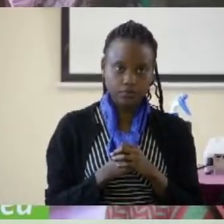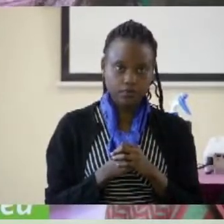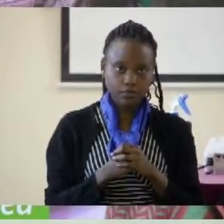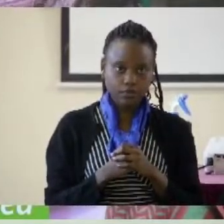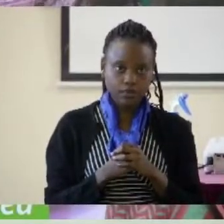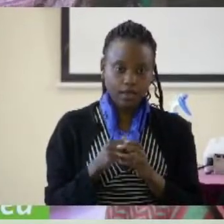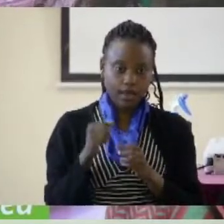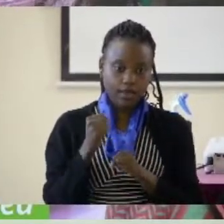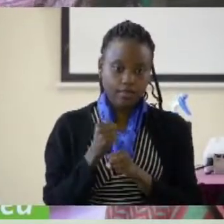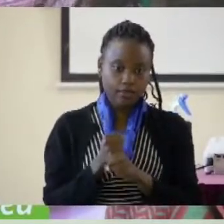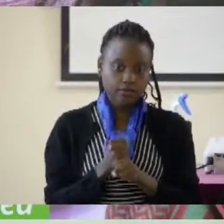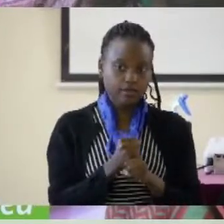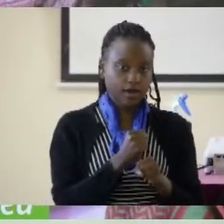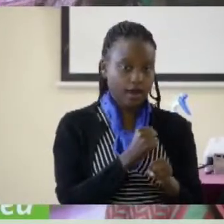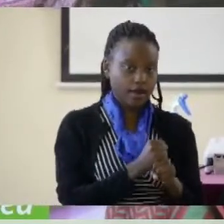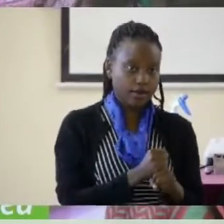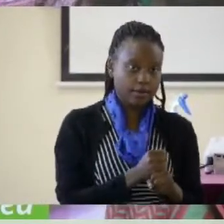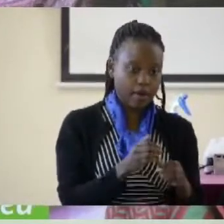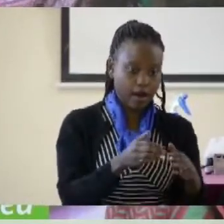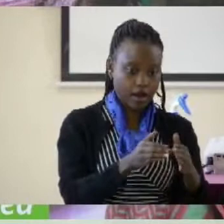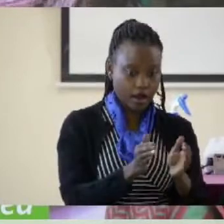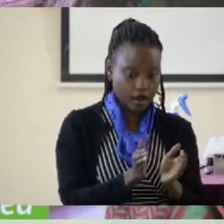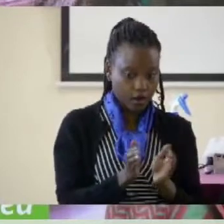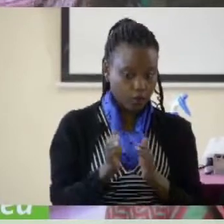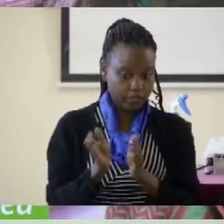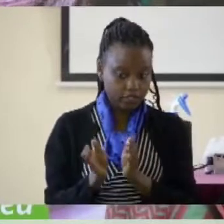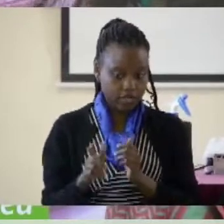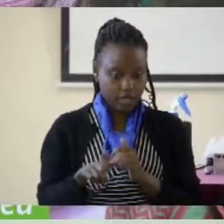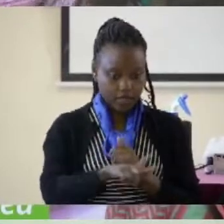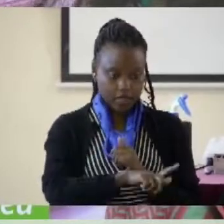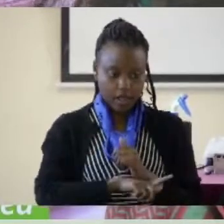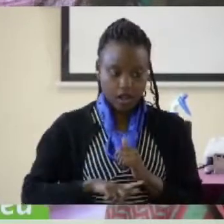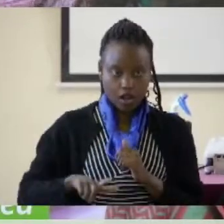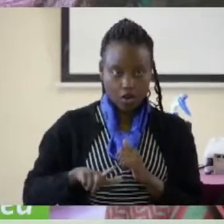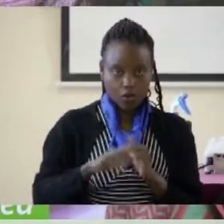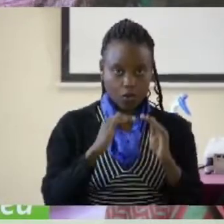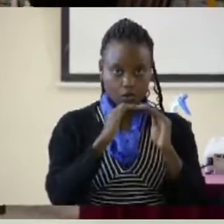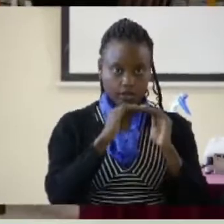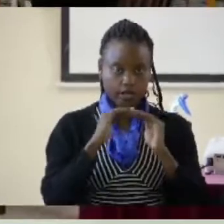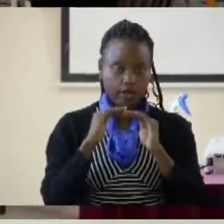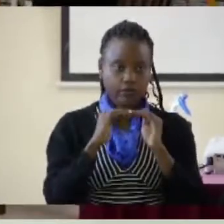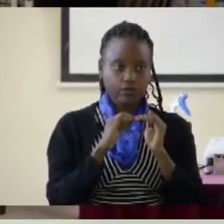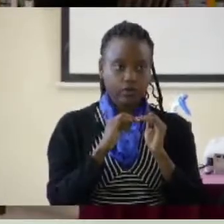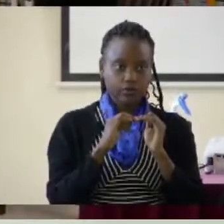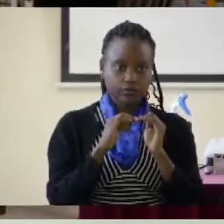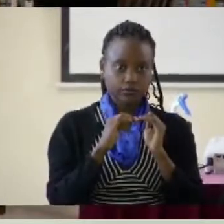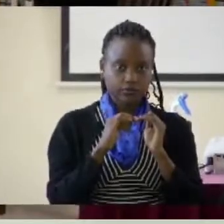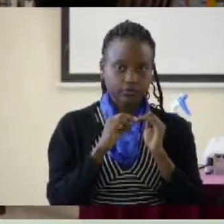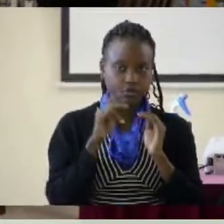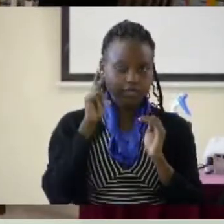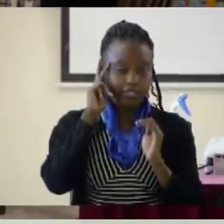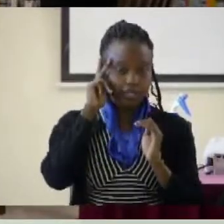labor committee at the village level, local labor committee. It's knowledge in the space